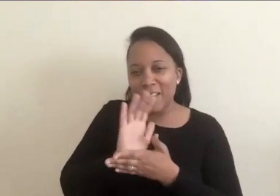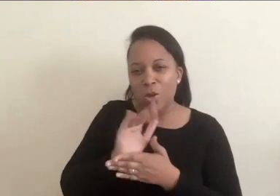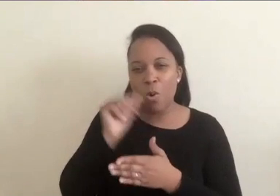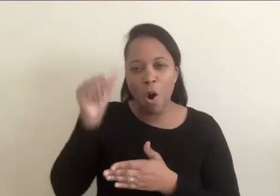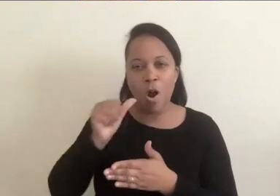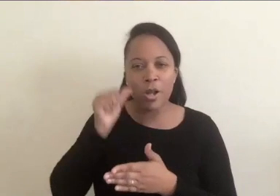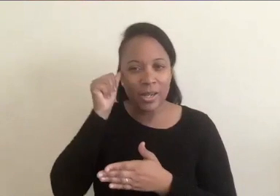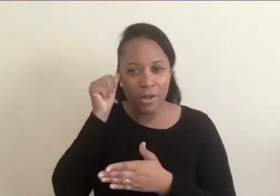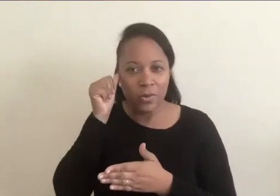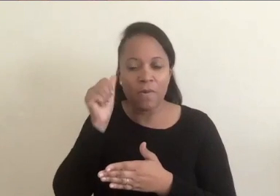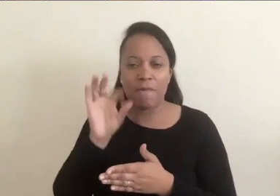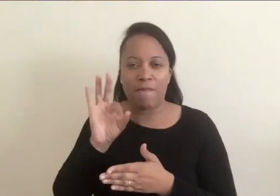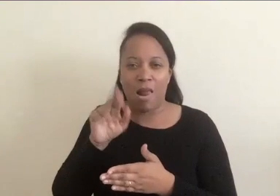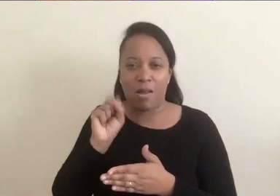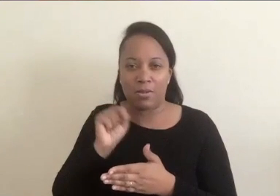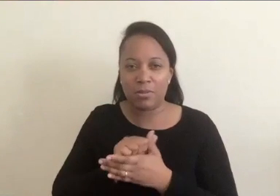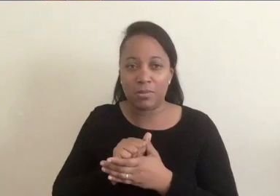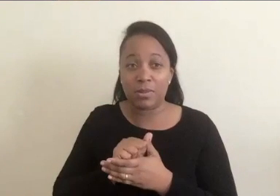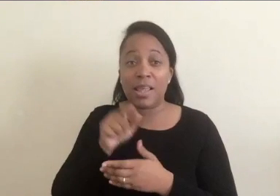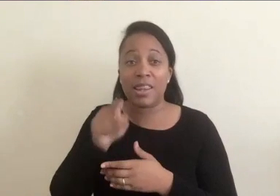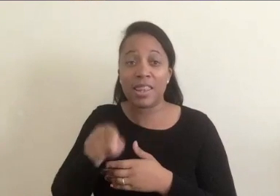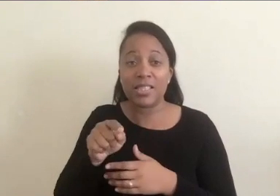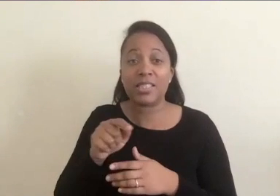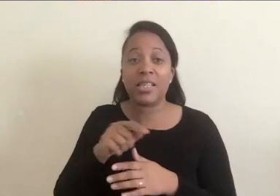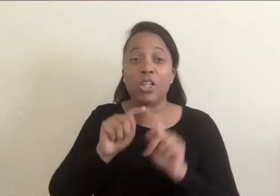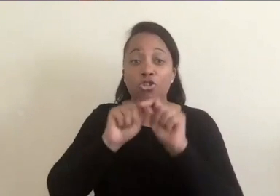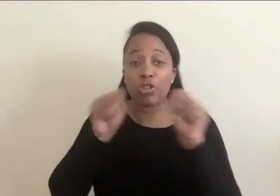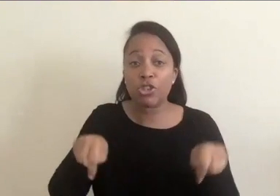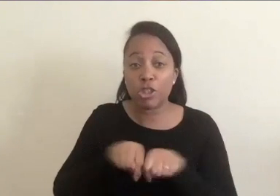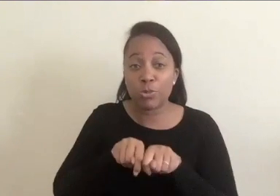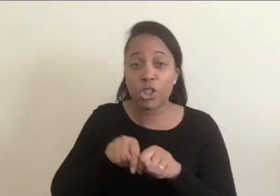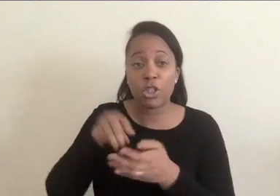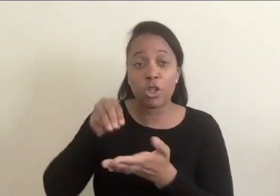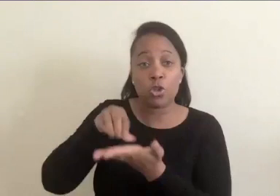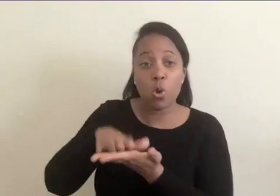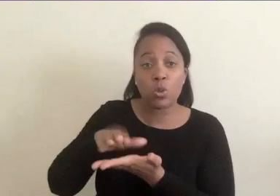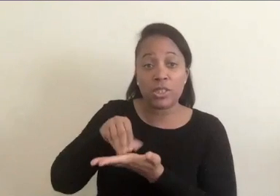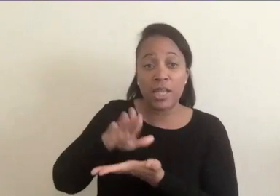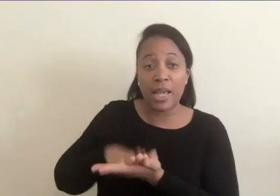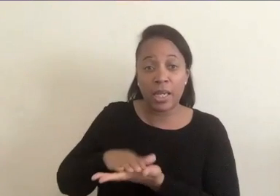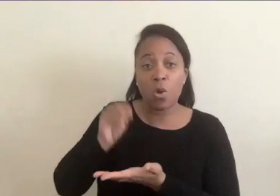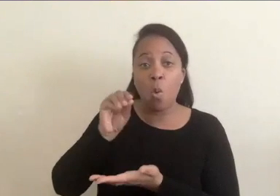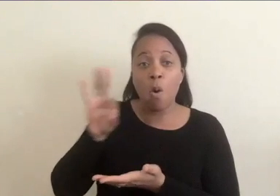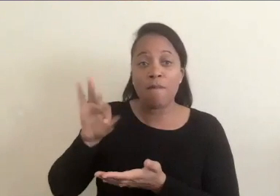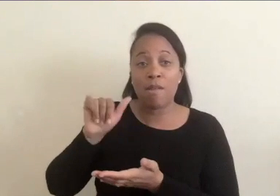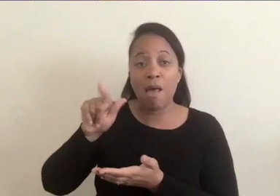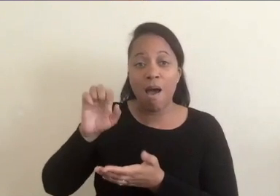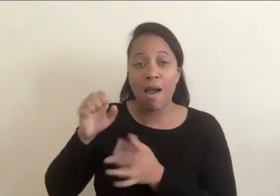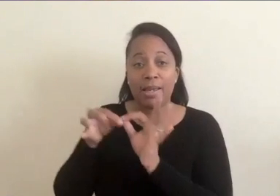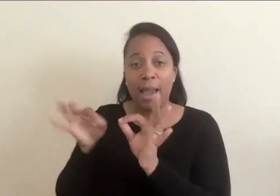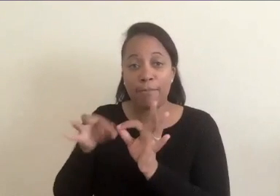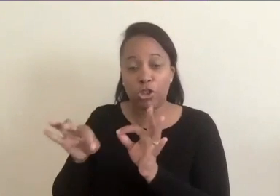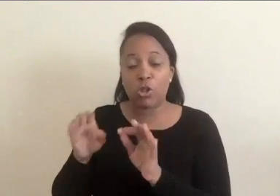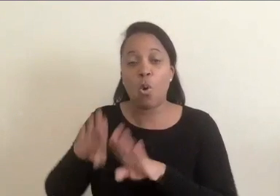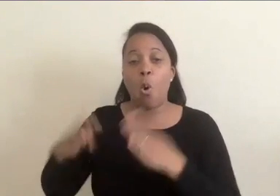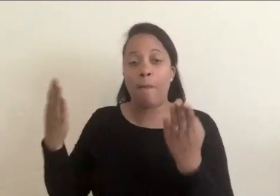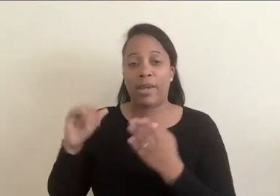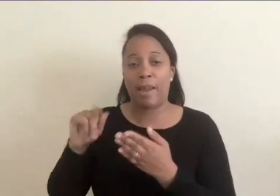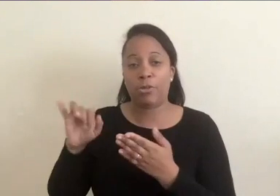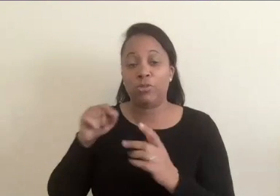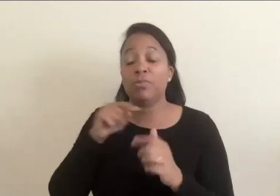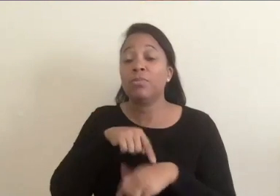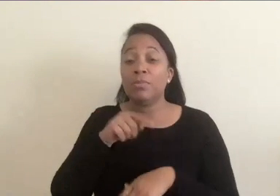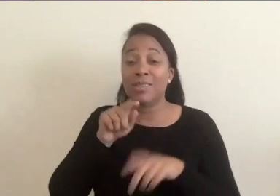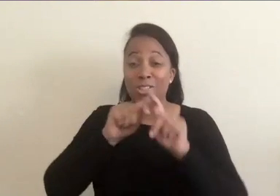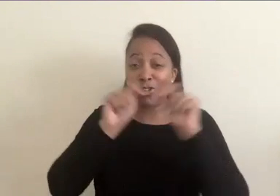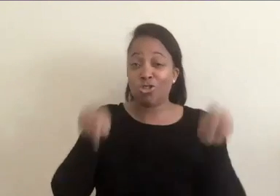have transcription, note-taking, and offline captioning. Now, transcription is the creation of a 100% accurate verbatim